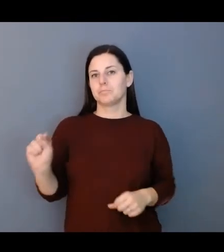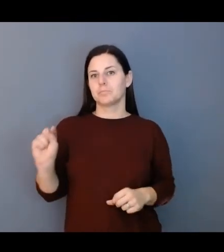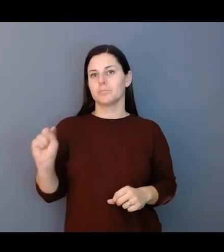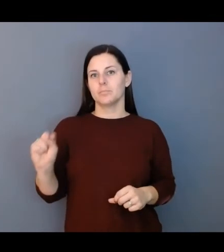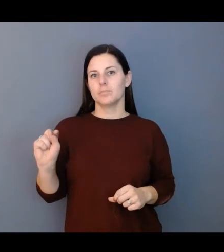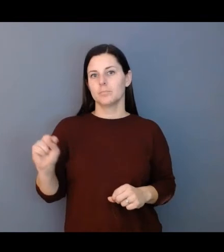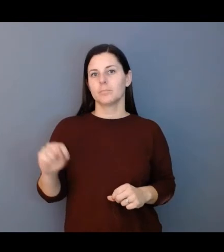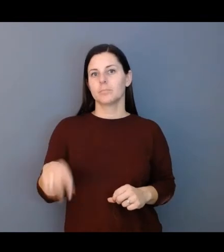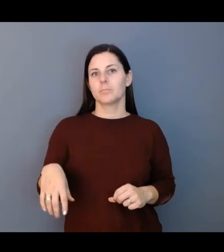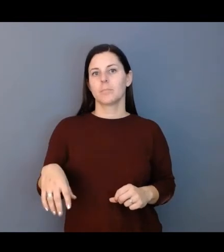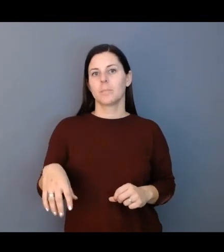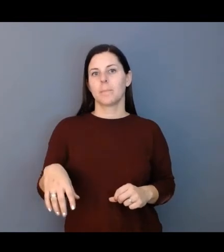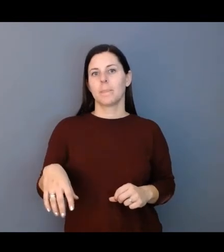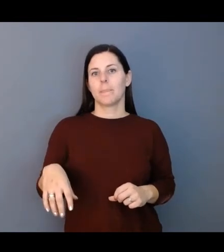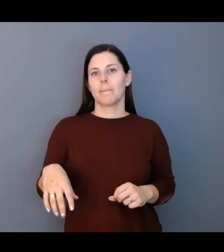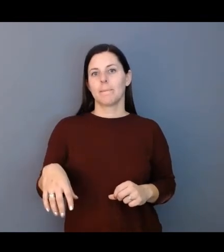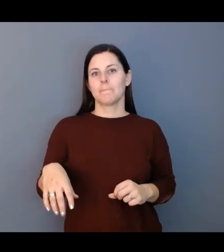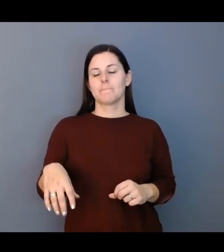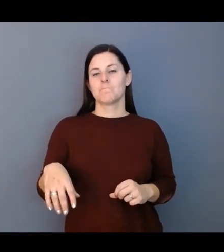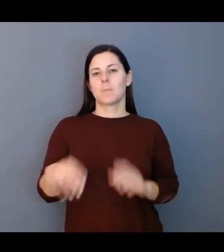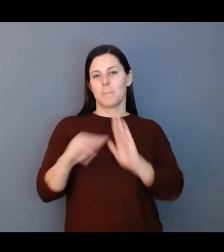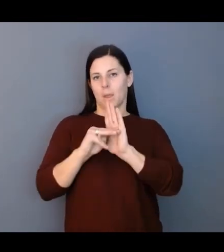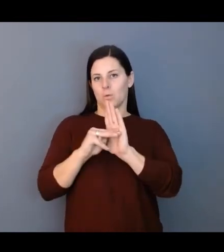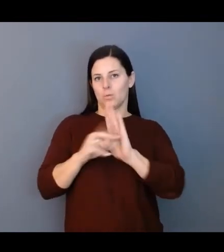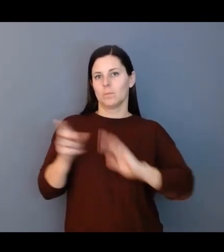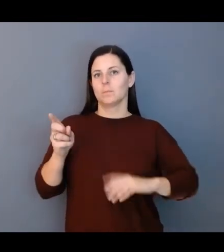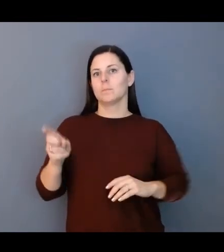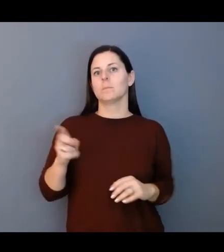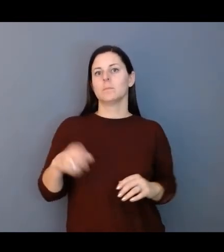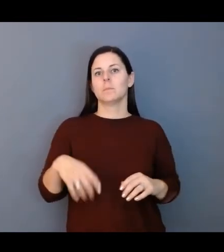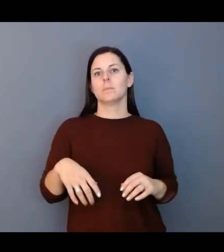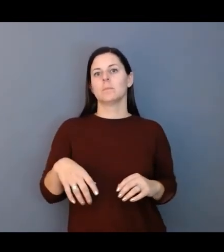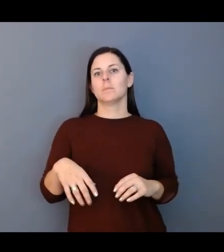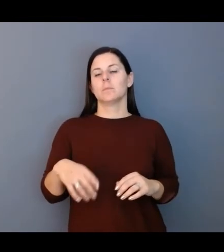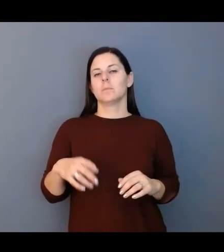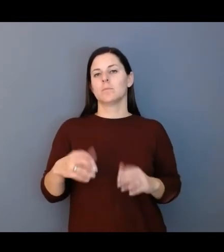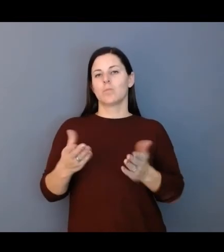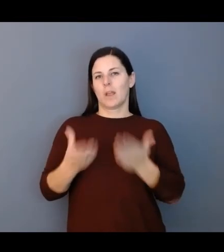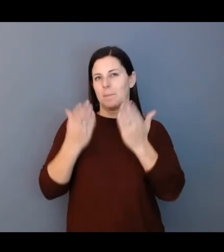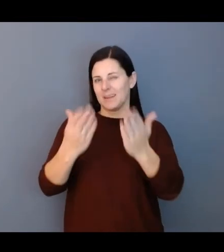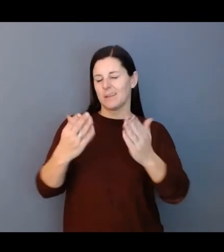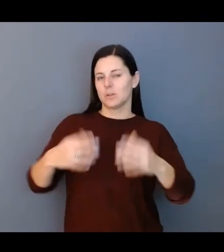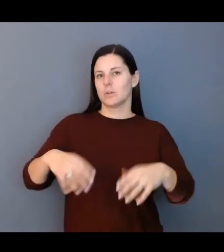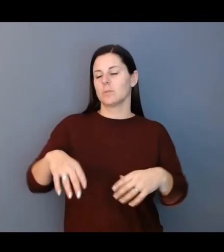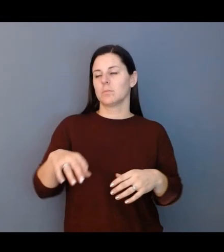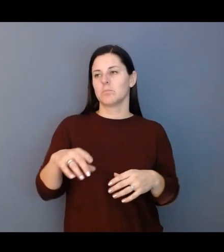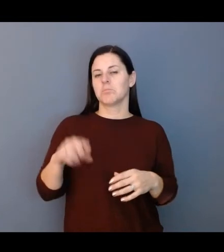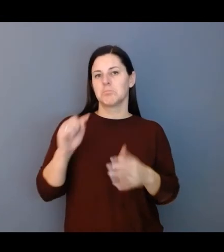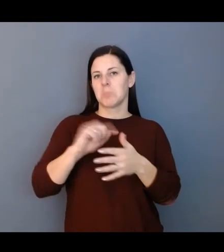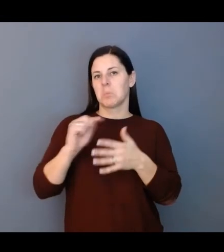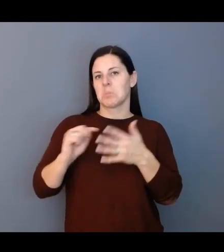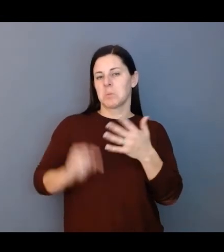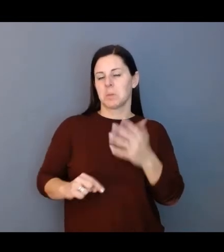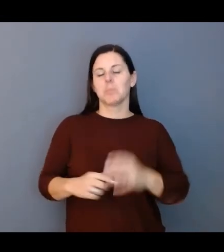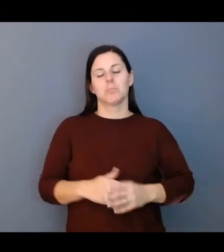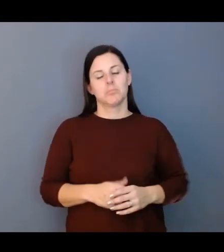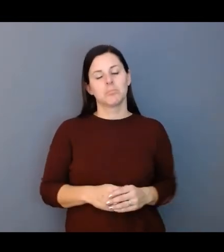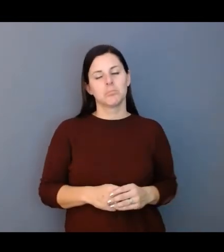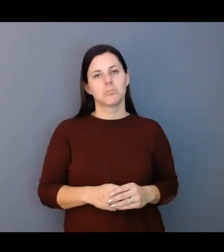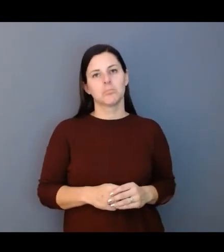I have used ResNet 50 as the model, and these are the recommendation that Inference Recommender is